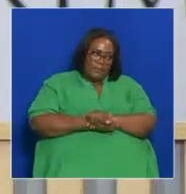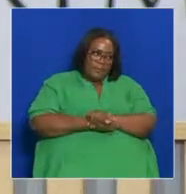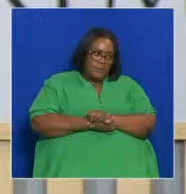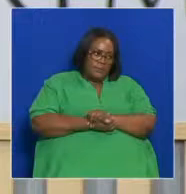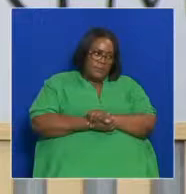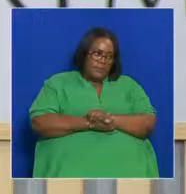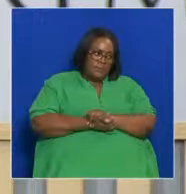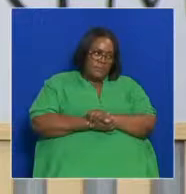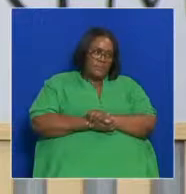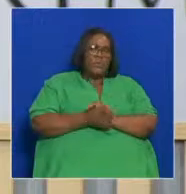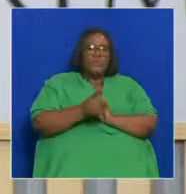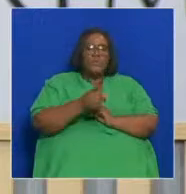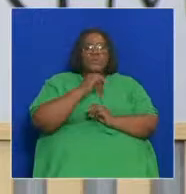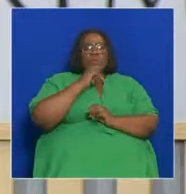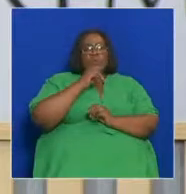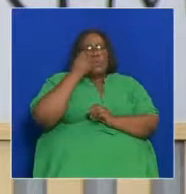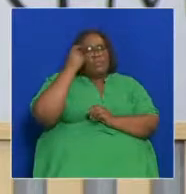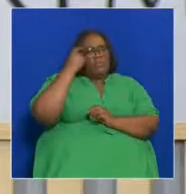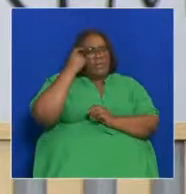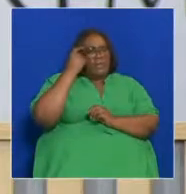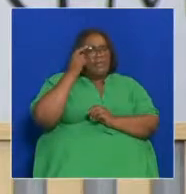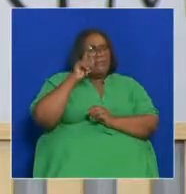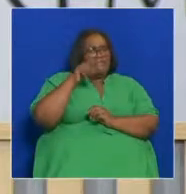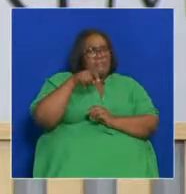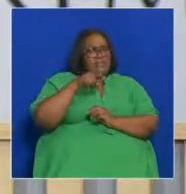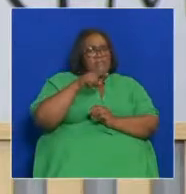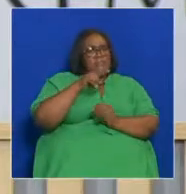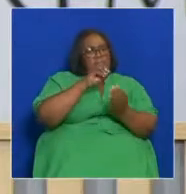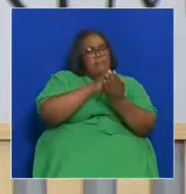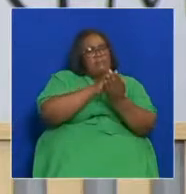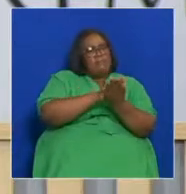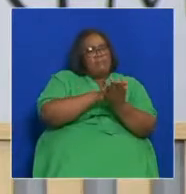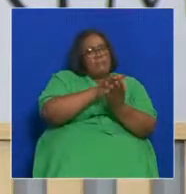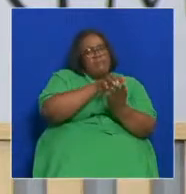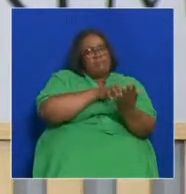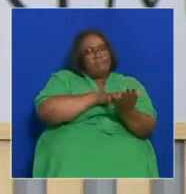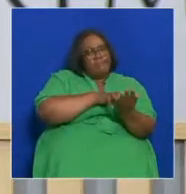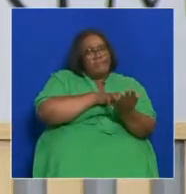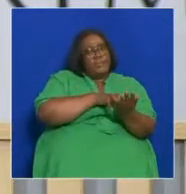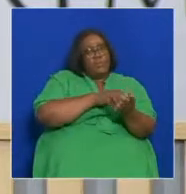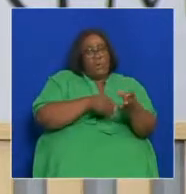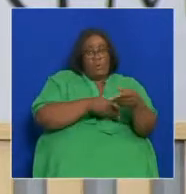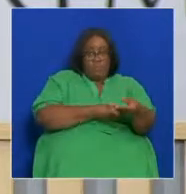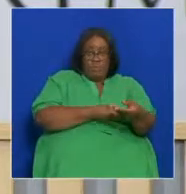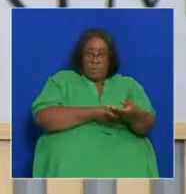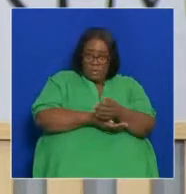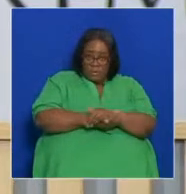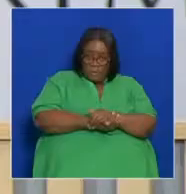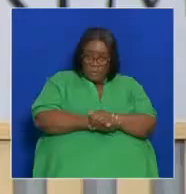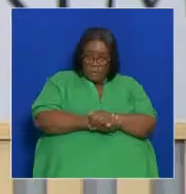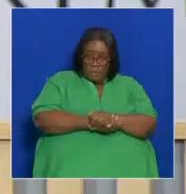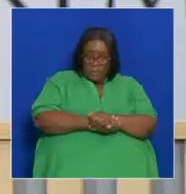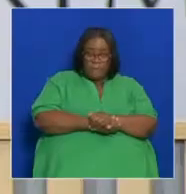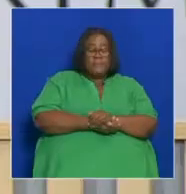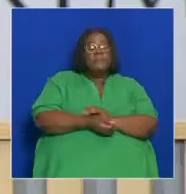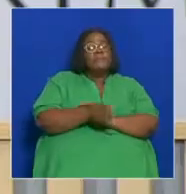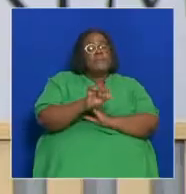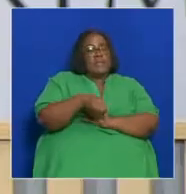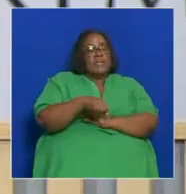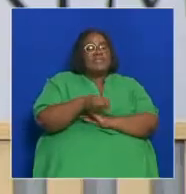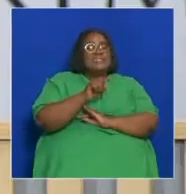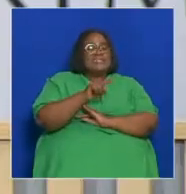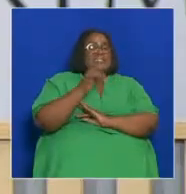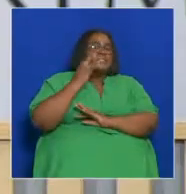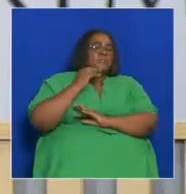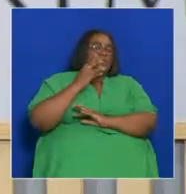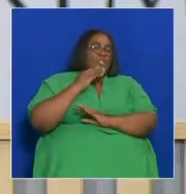something that should be clarified in the manuals? Yes, certainly, Chair. I mean, this experience with the Commission, it's